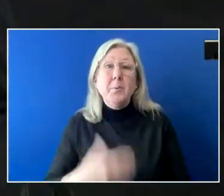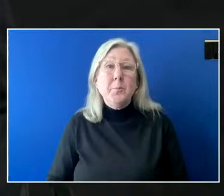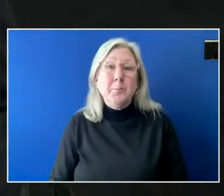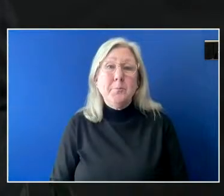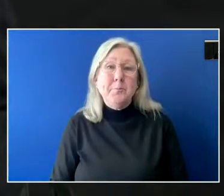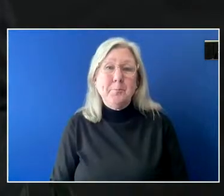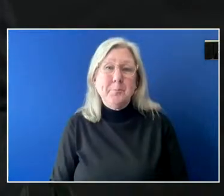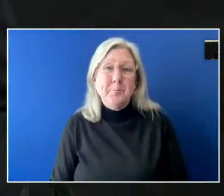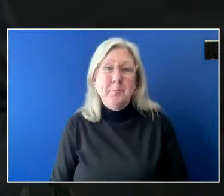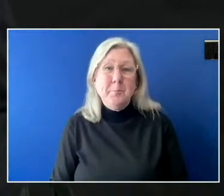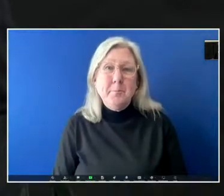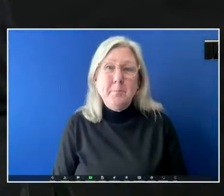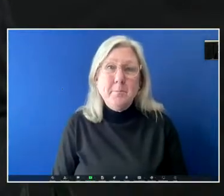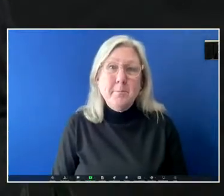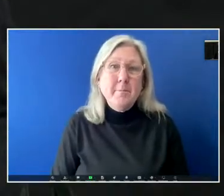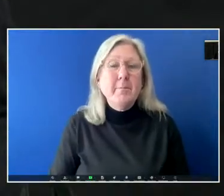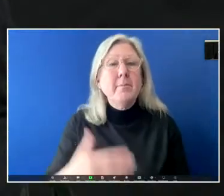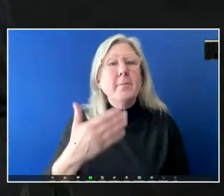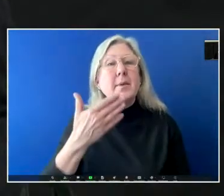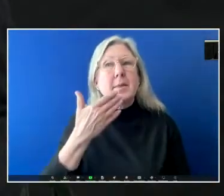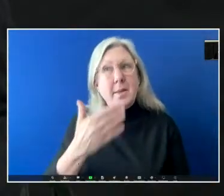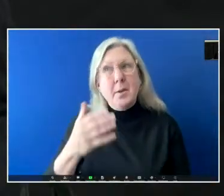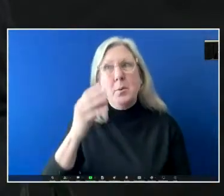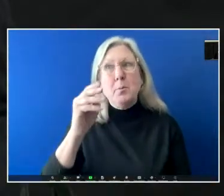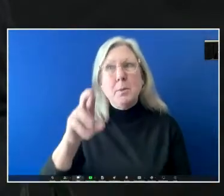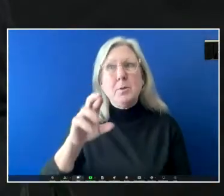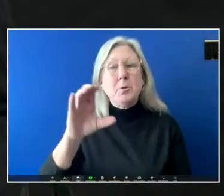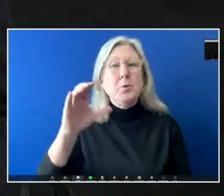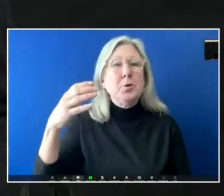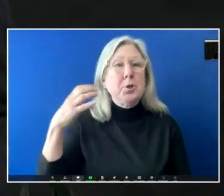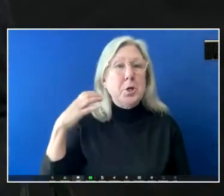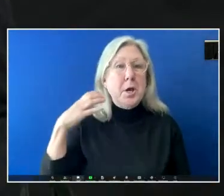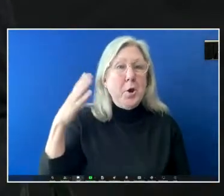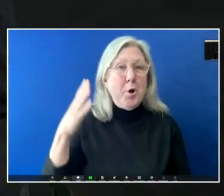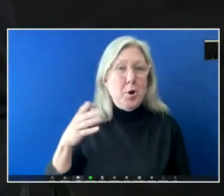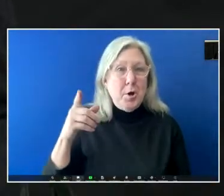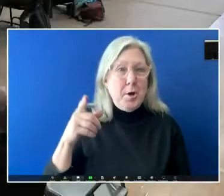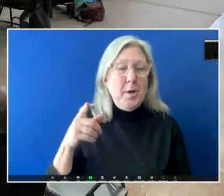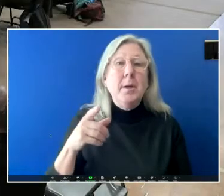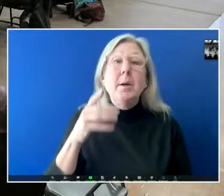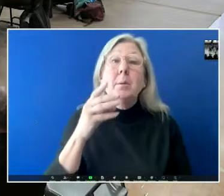you thank you Mr chair Mr